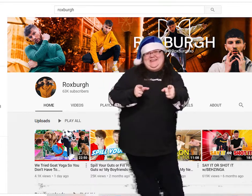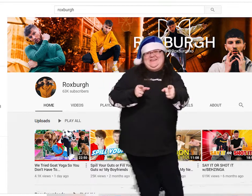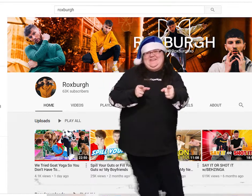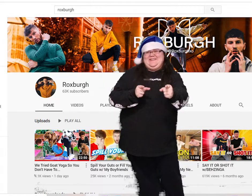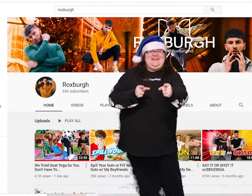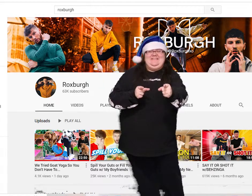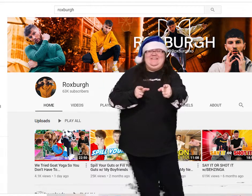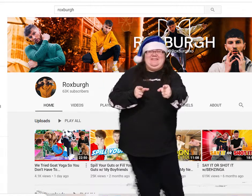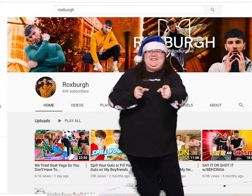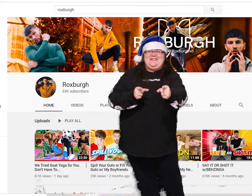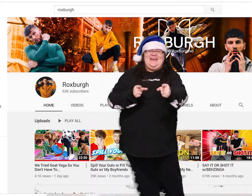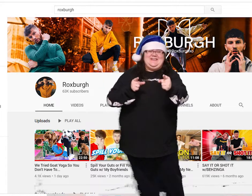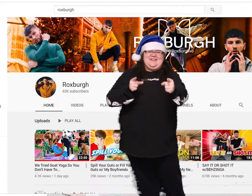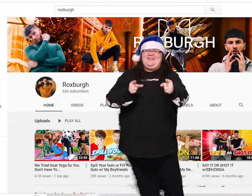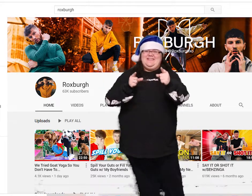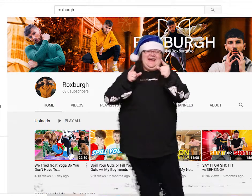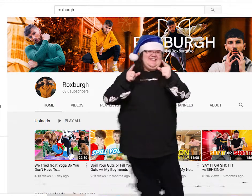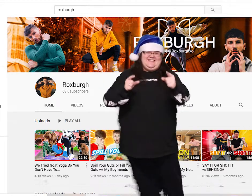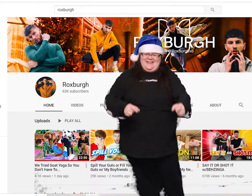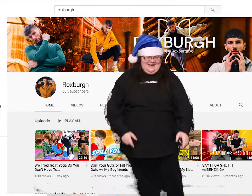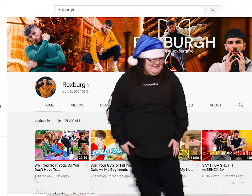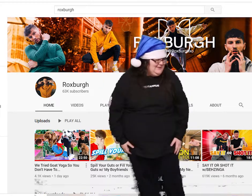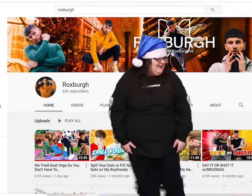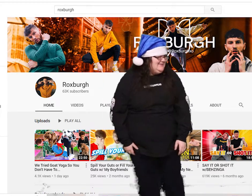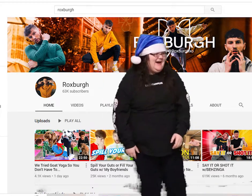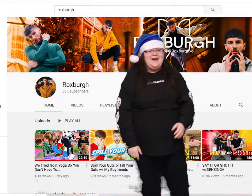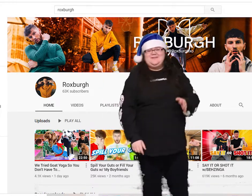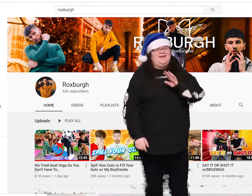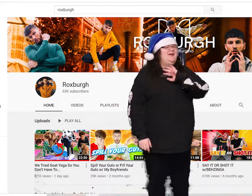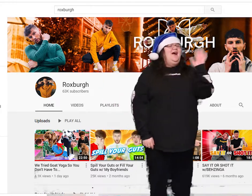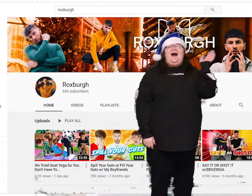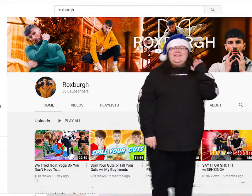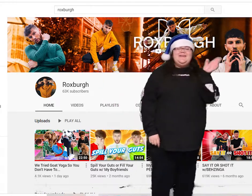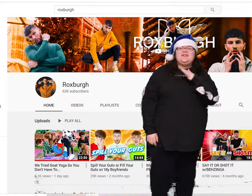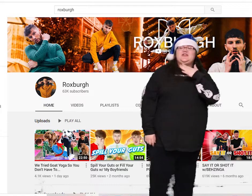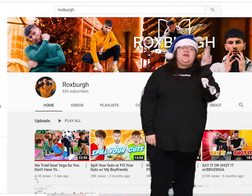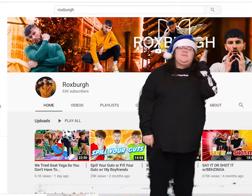Yeah, let's just get into it because I don't know what else to say. Because Charlie,